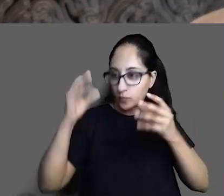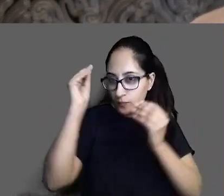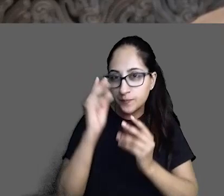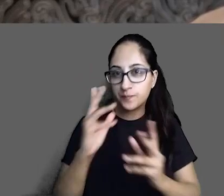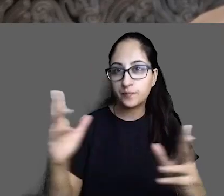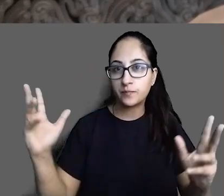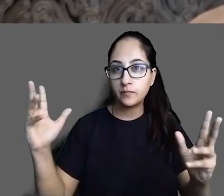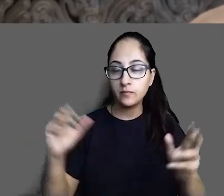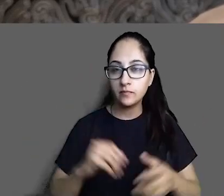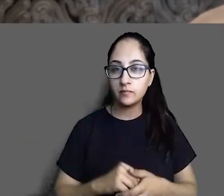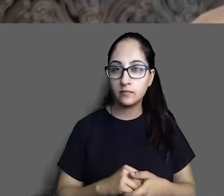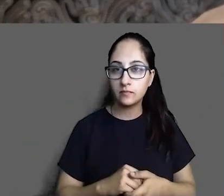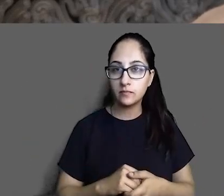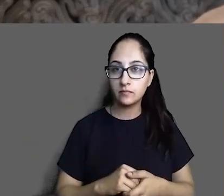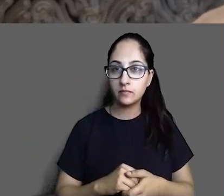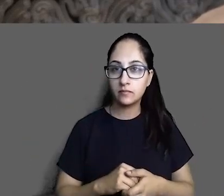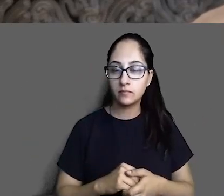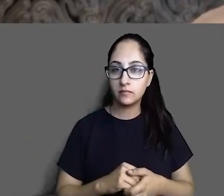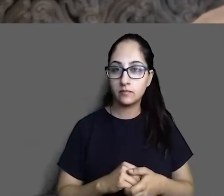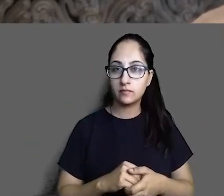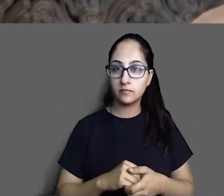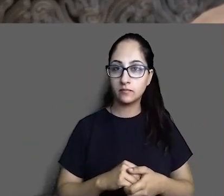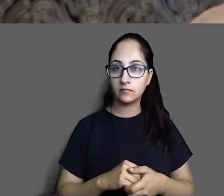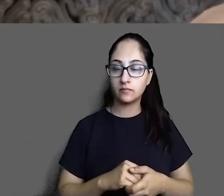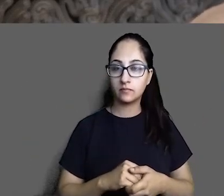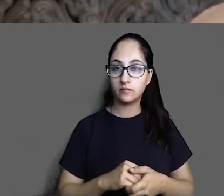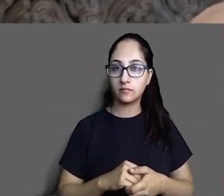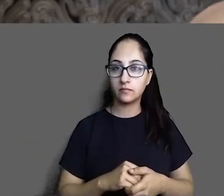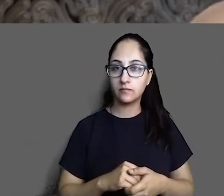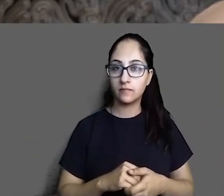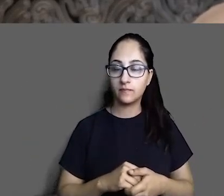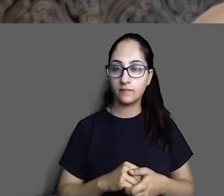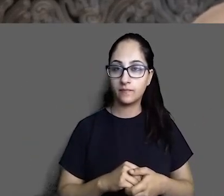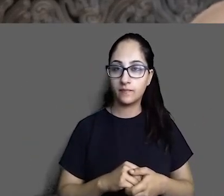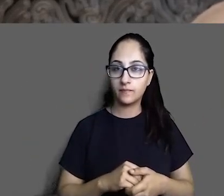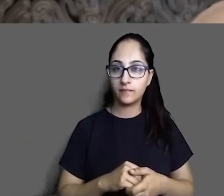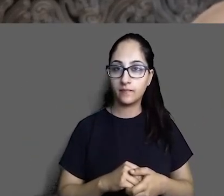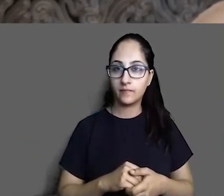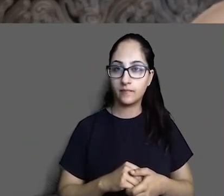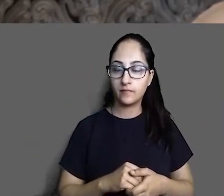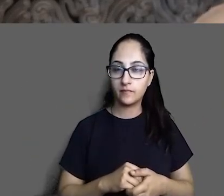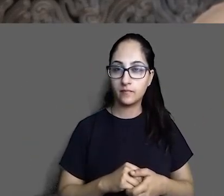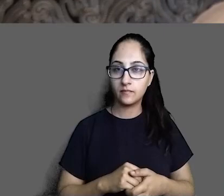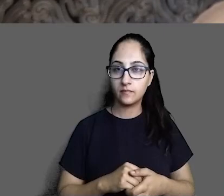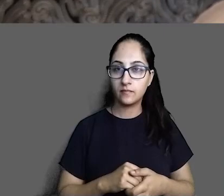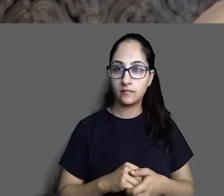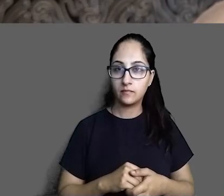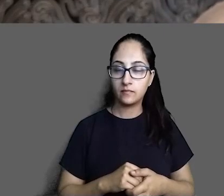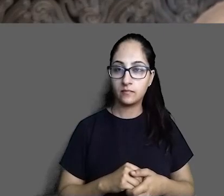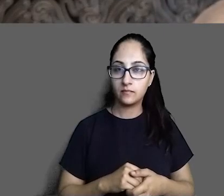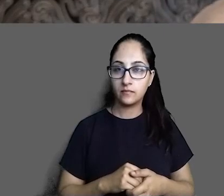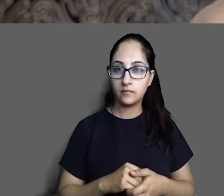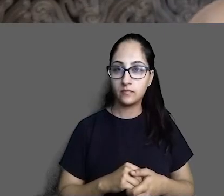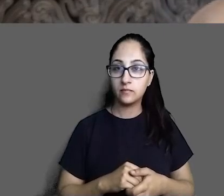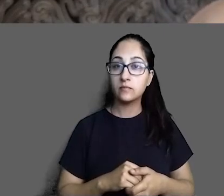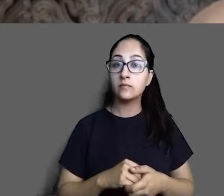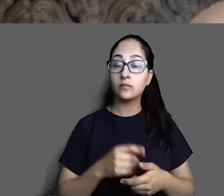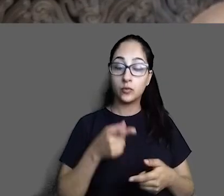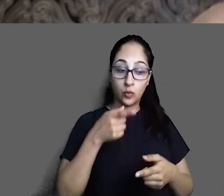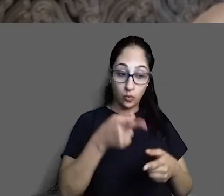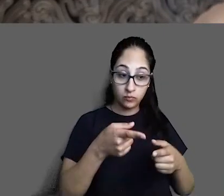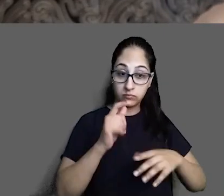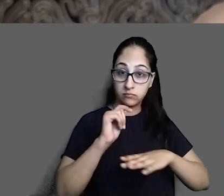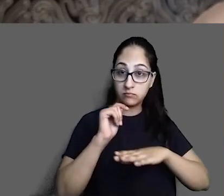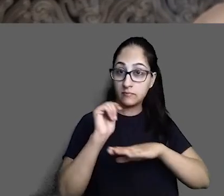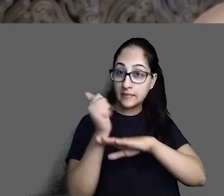And that, of course, could not happen in a vacuum. So we had to then connect this newly created artistic communities that